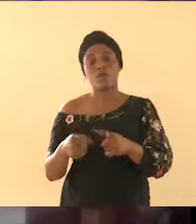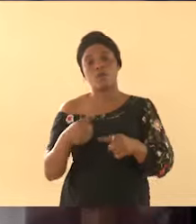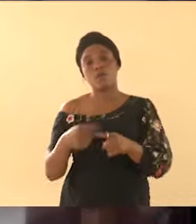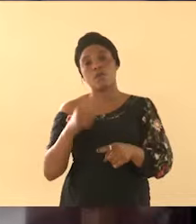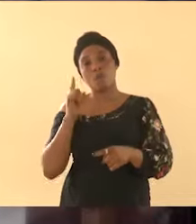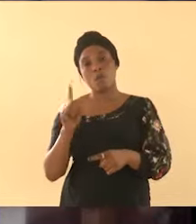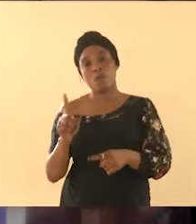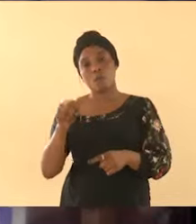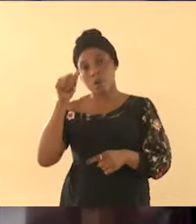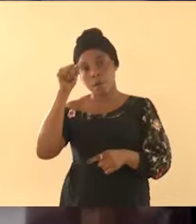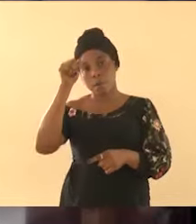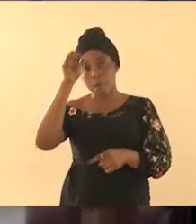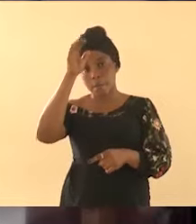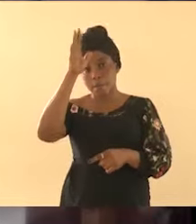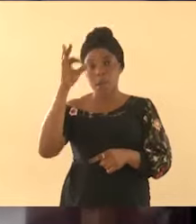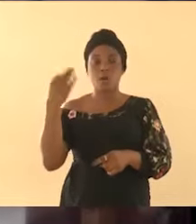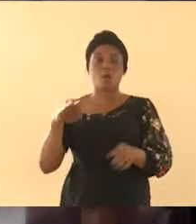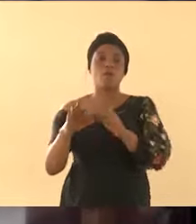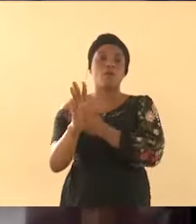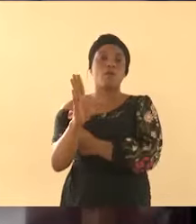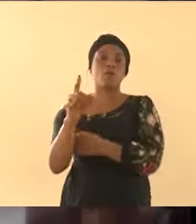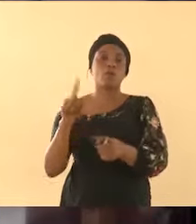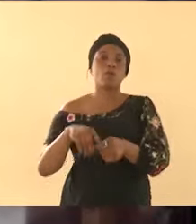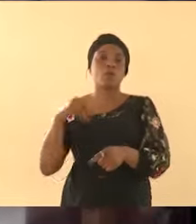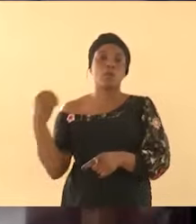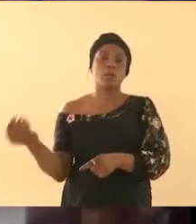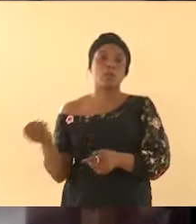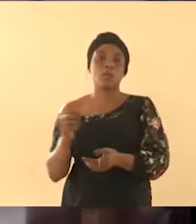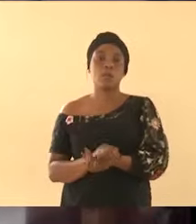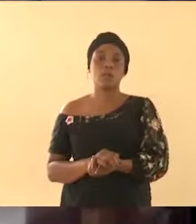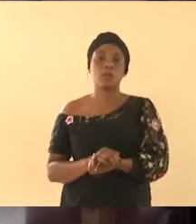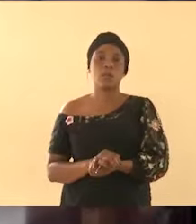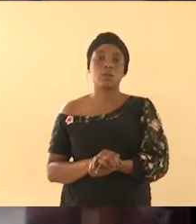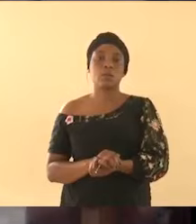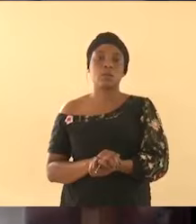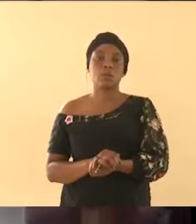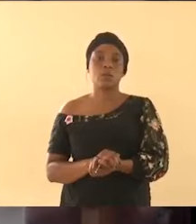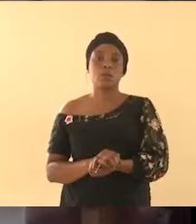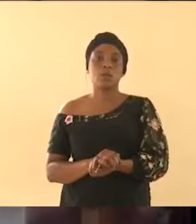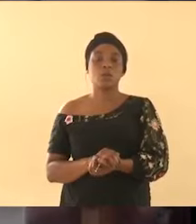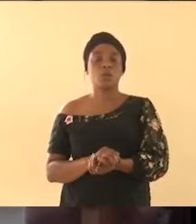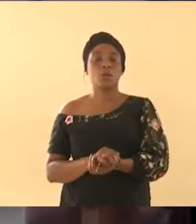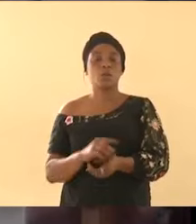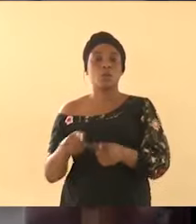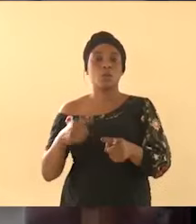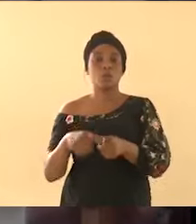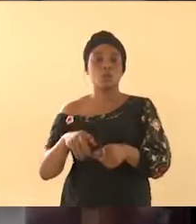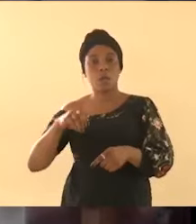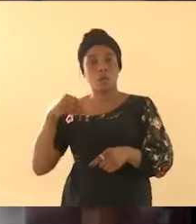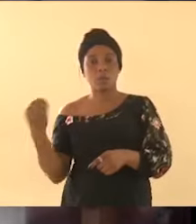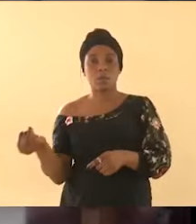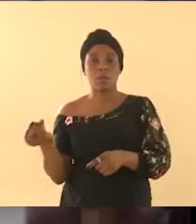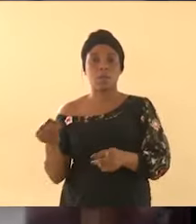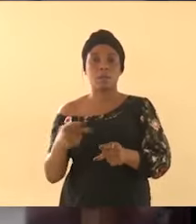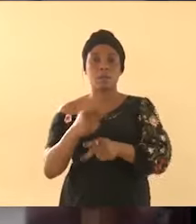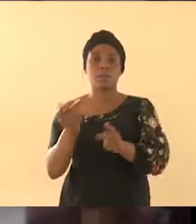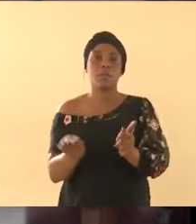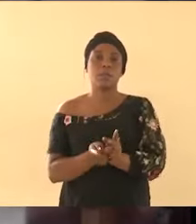And if you go from one man of God to the other and the thing doesn't come, you will go to Okija Shrine. I I said, this is my